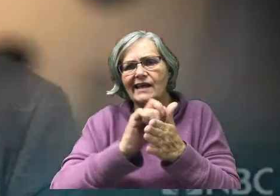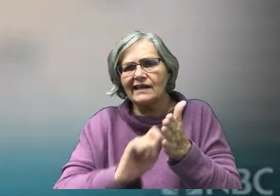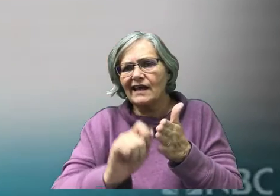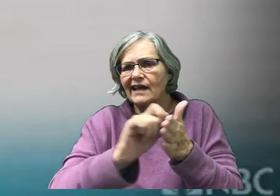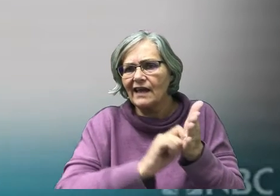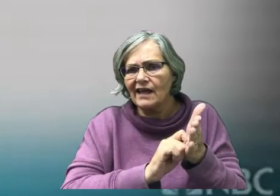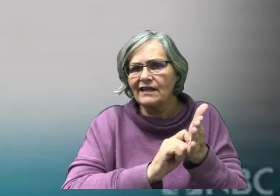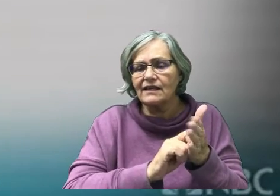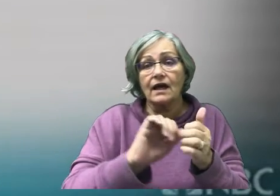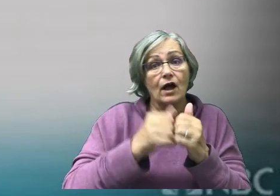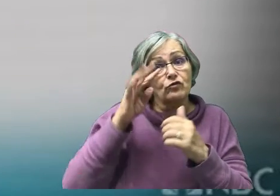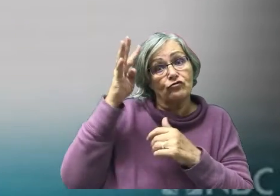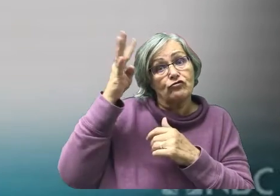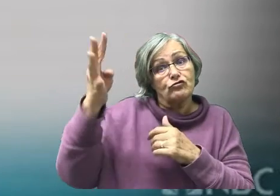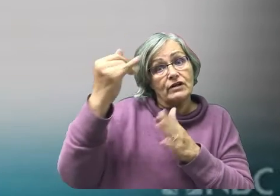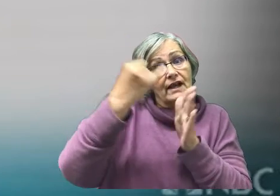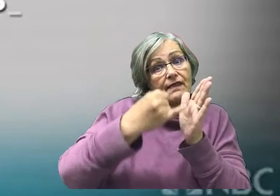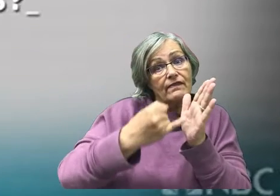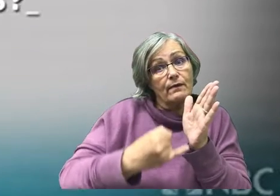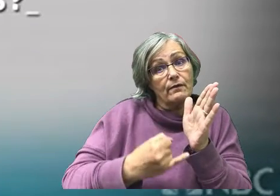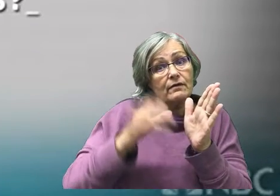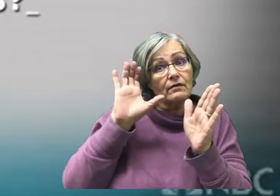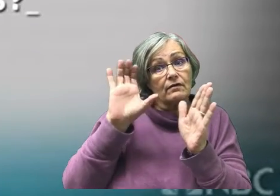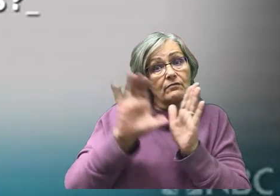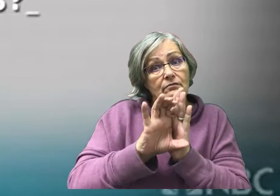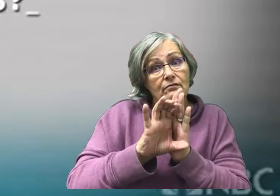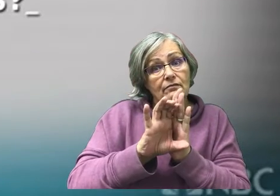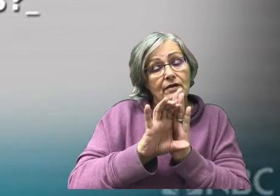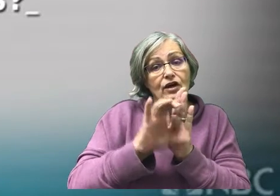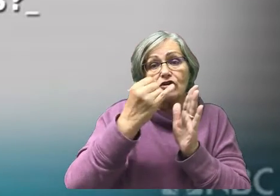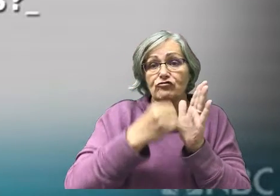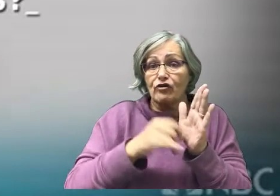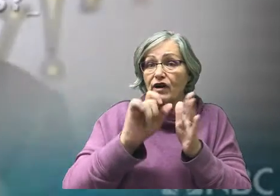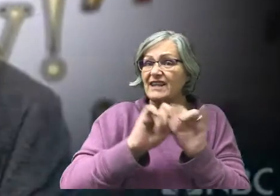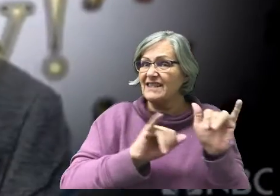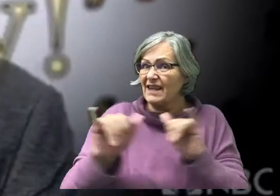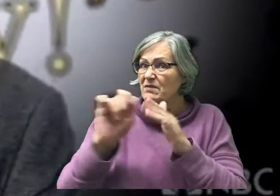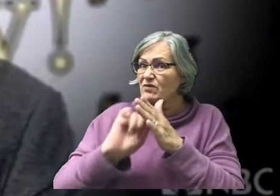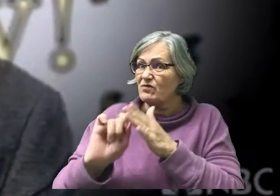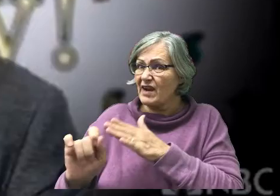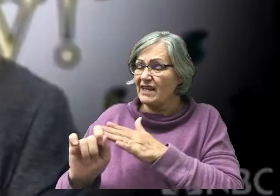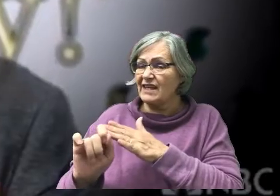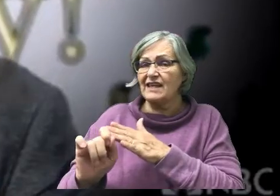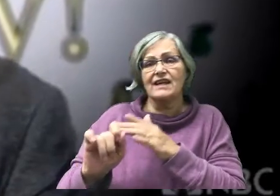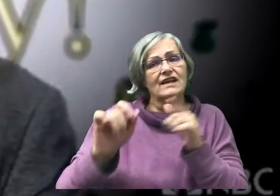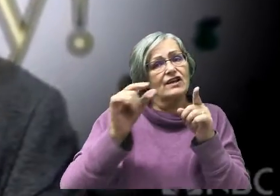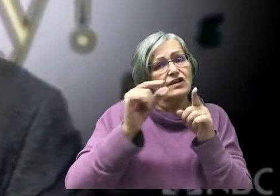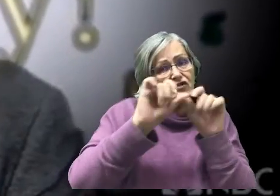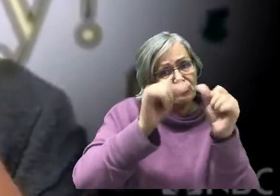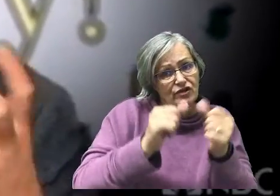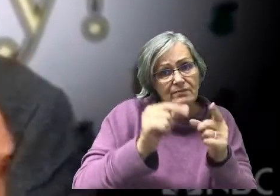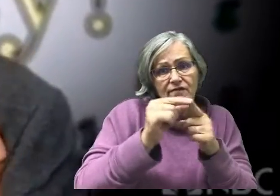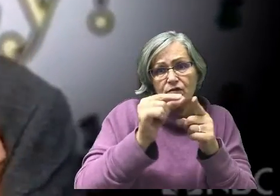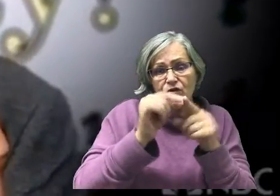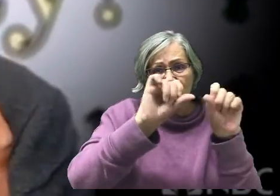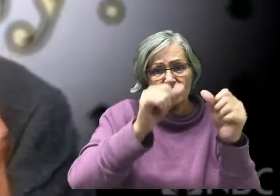be. How do you create the illustrations? For me, drawing is writing and writing is drawing. The shapes of the words,